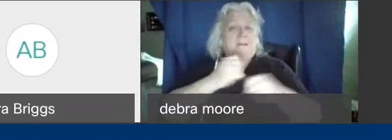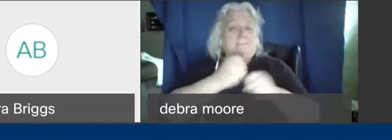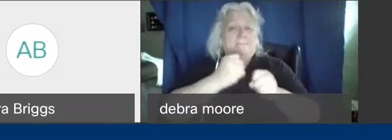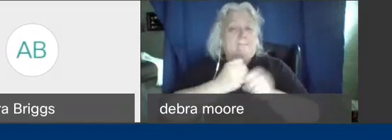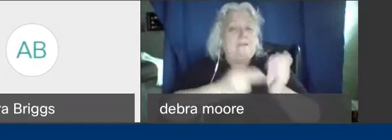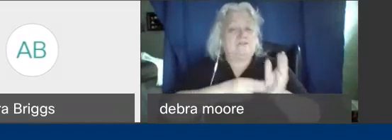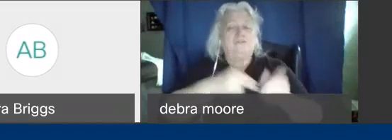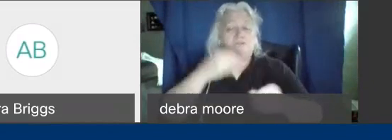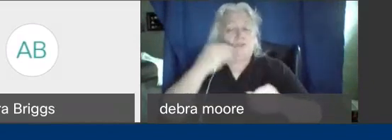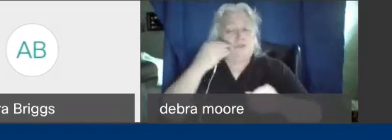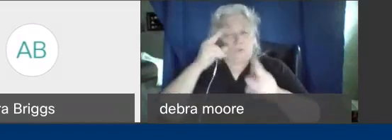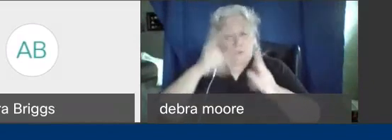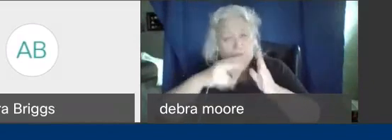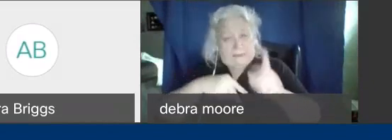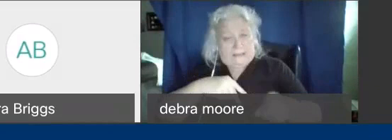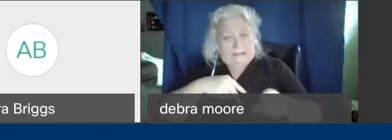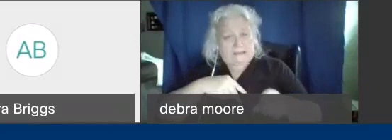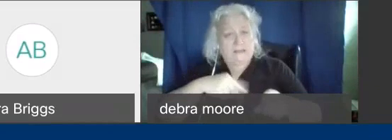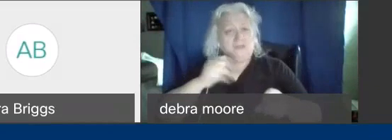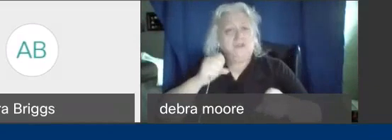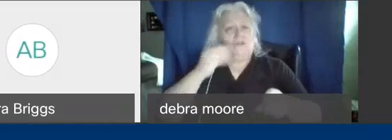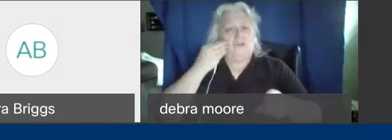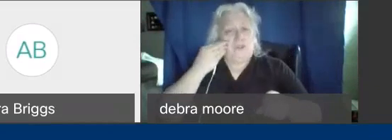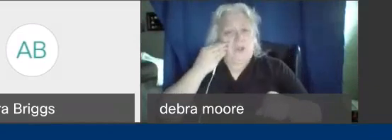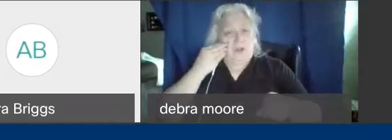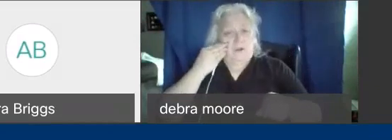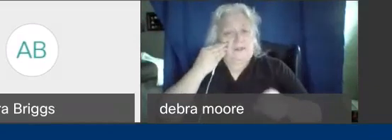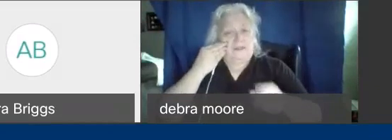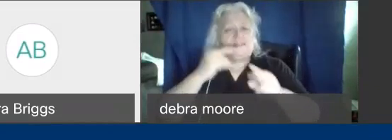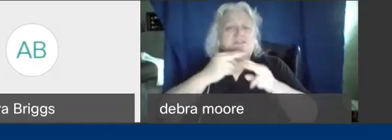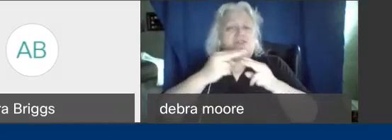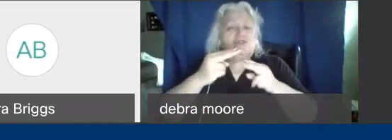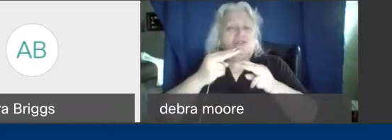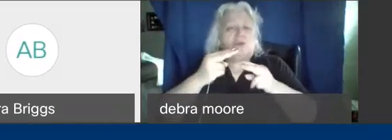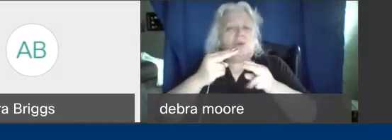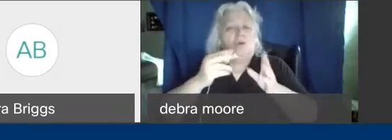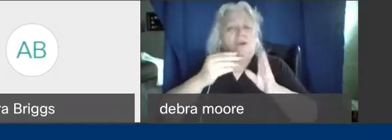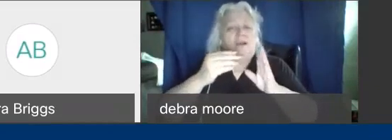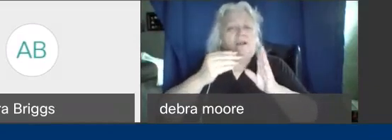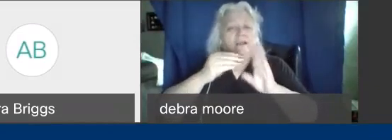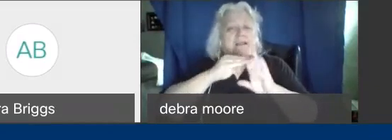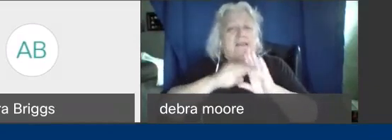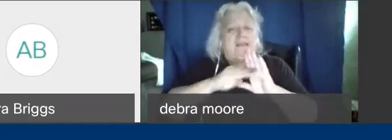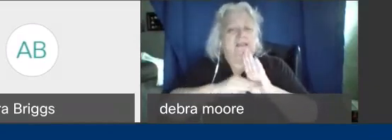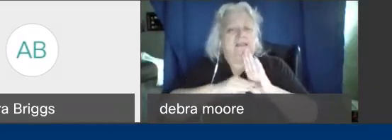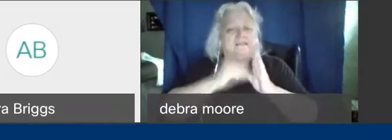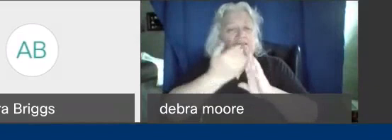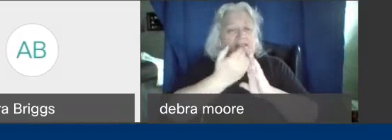detect if someone you know is exhibiting any of them. And this is just a short list of common symptoms.